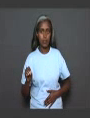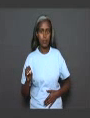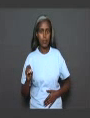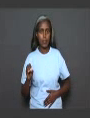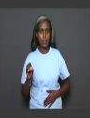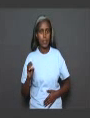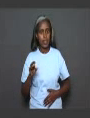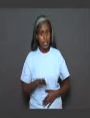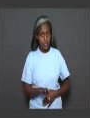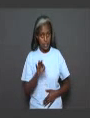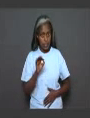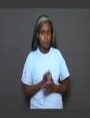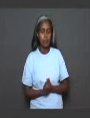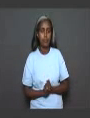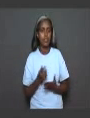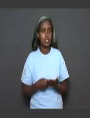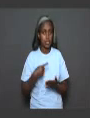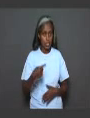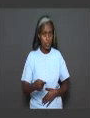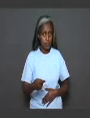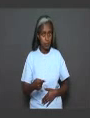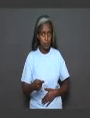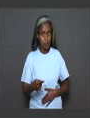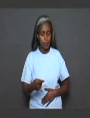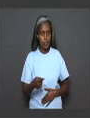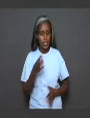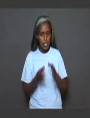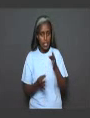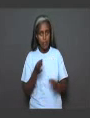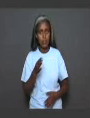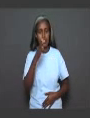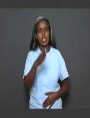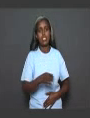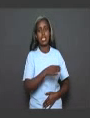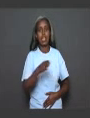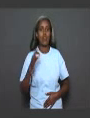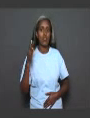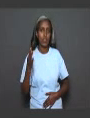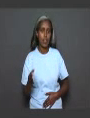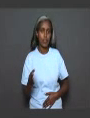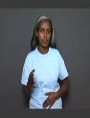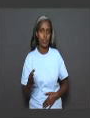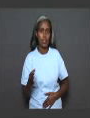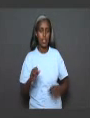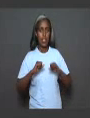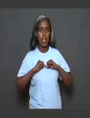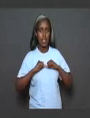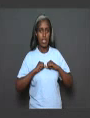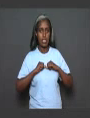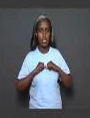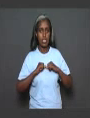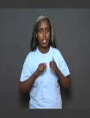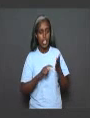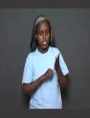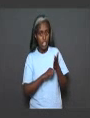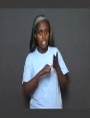exists, then if the graph of f has a tangent